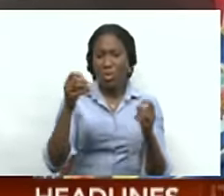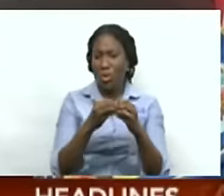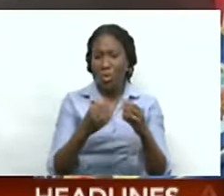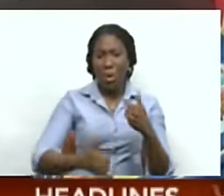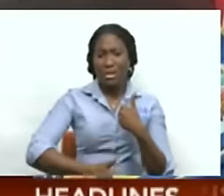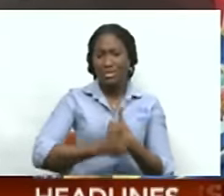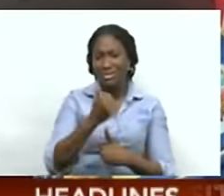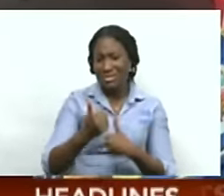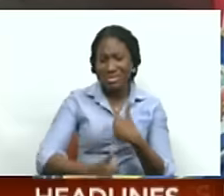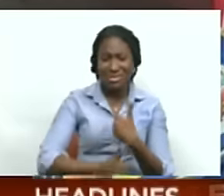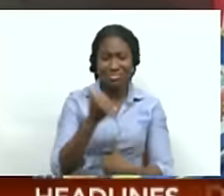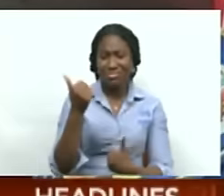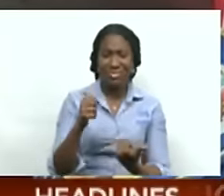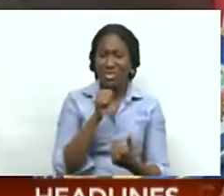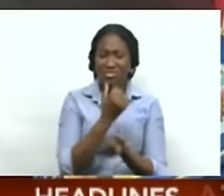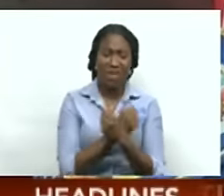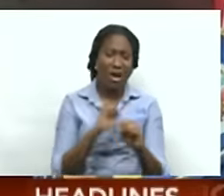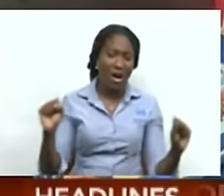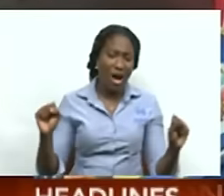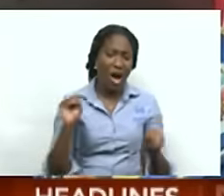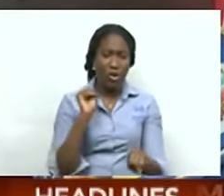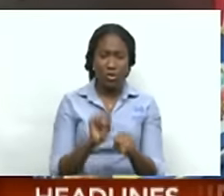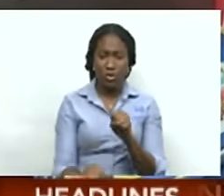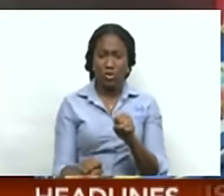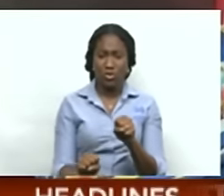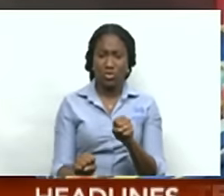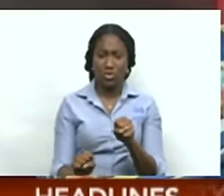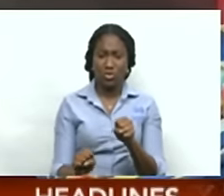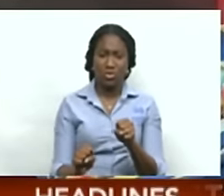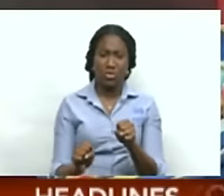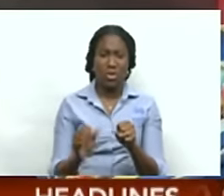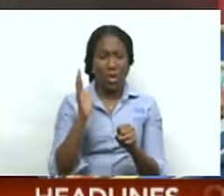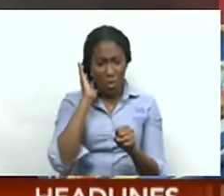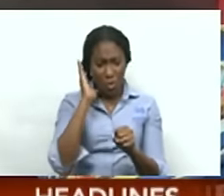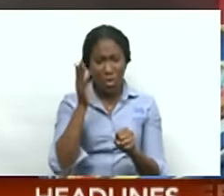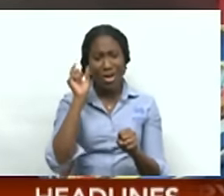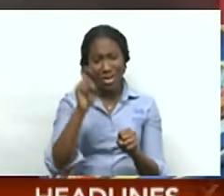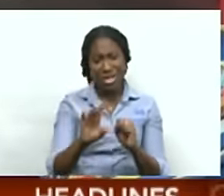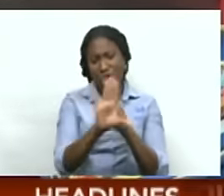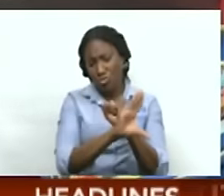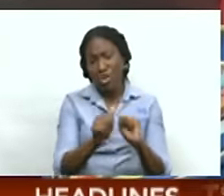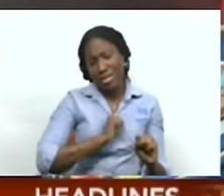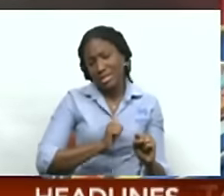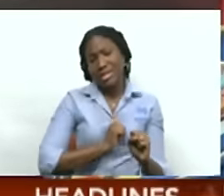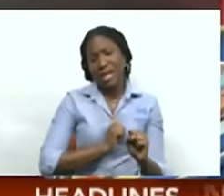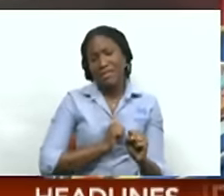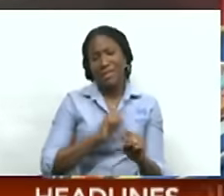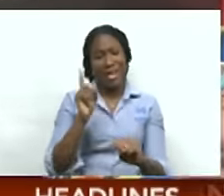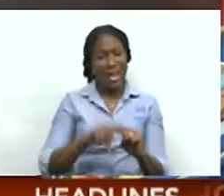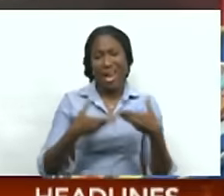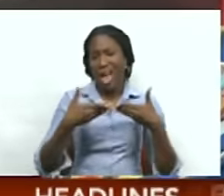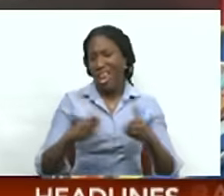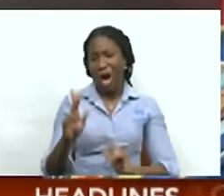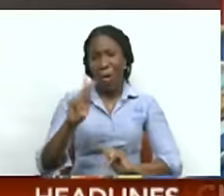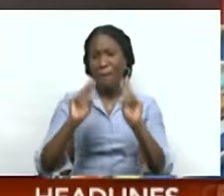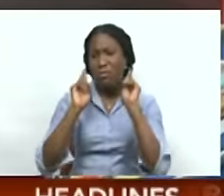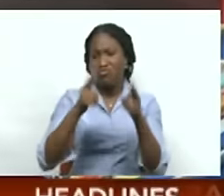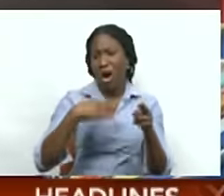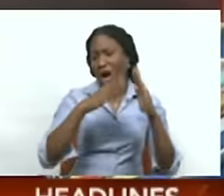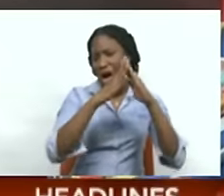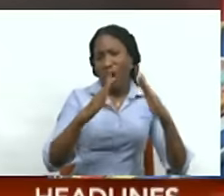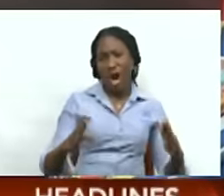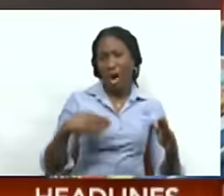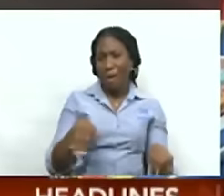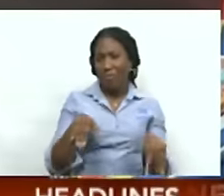So obviously, at a point in time, you will have to protect yourself. You can't allow people to just come in your home, that people with children, people with